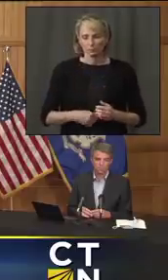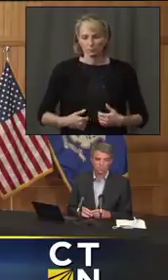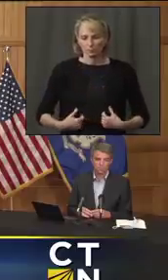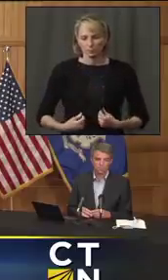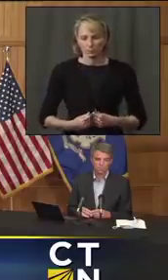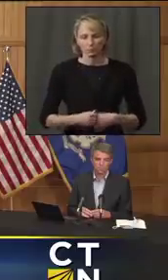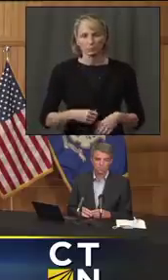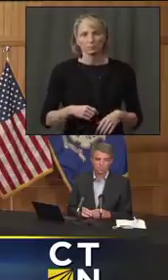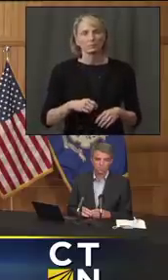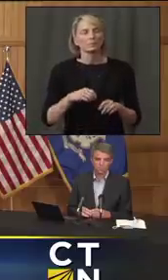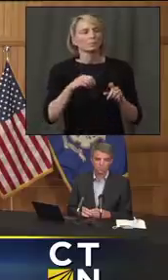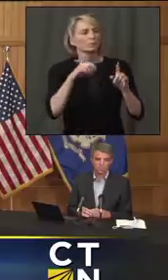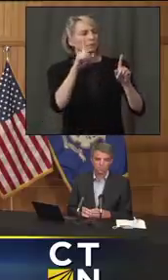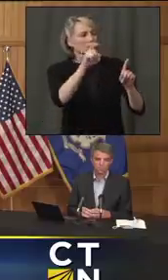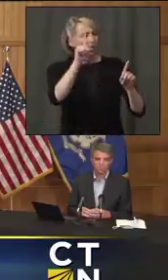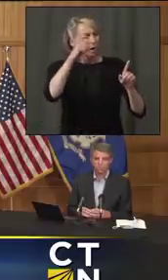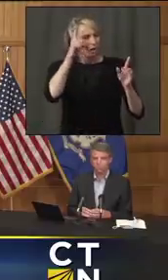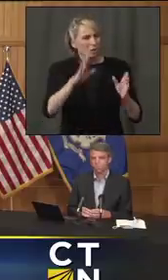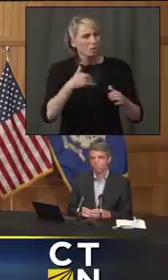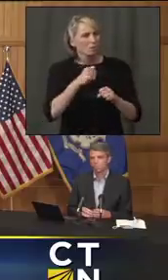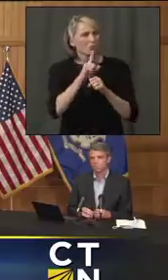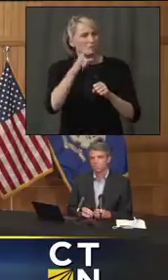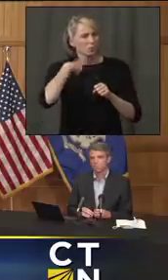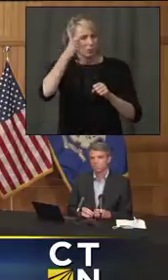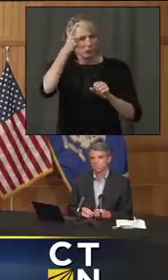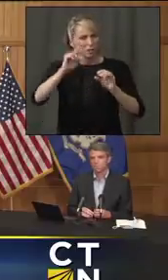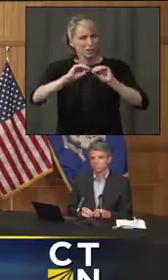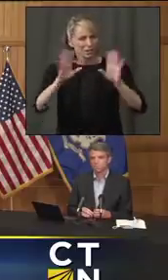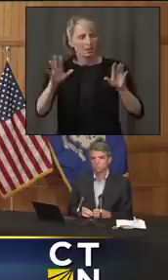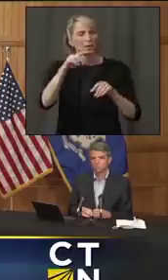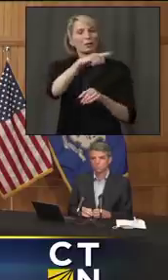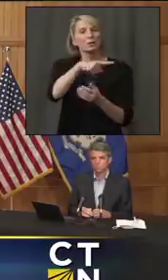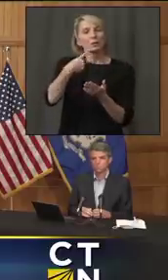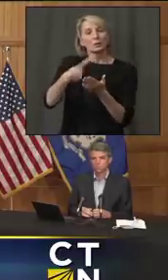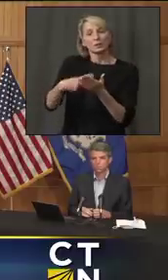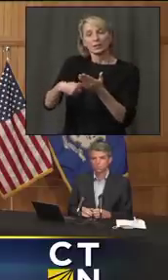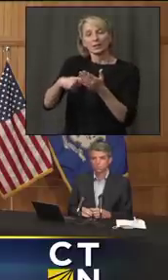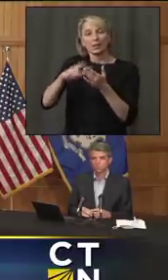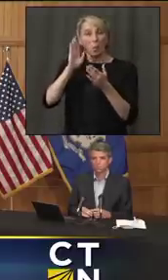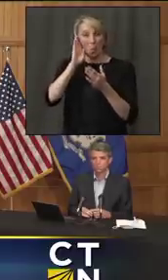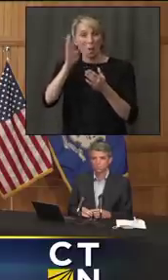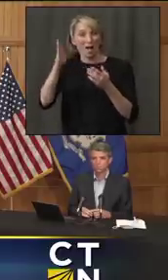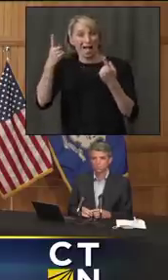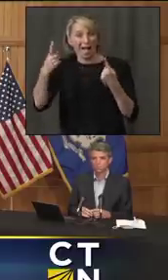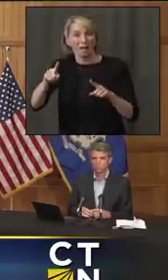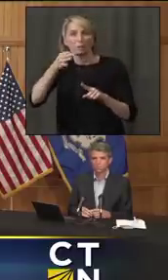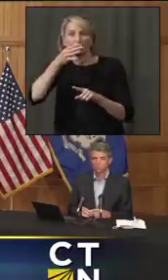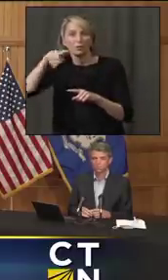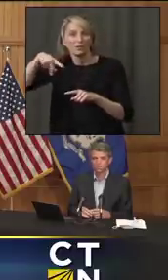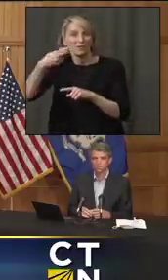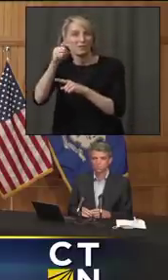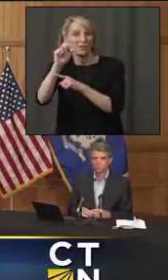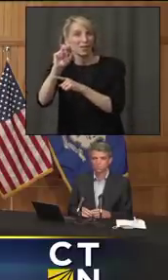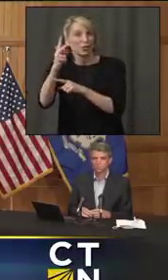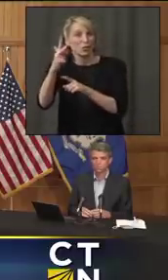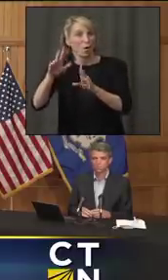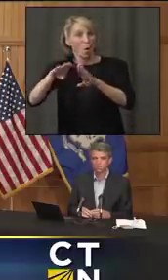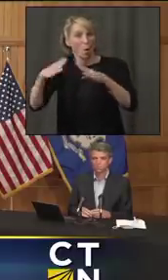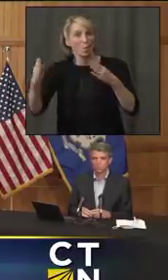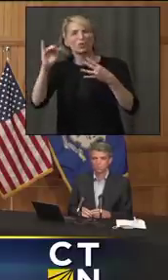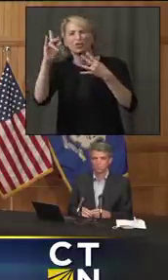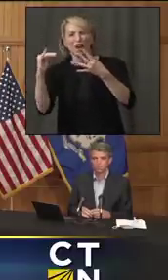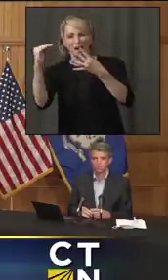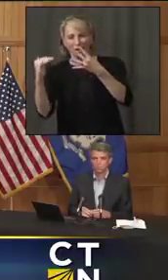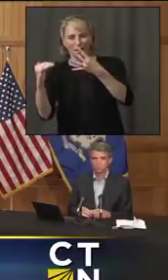Governor, I just want to clarify something. When you talk about phase 3, are you saying that even if